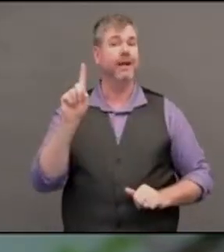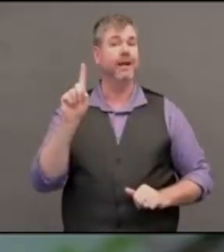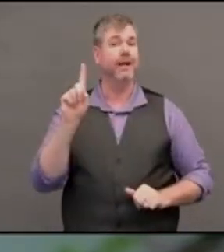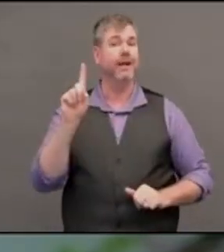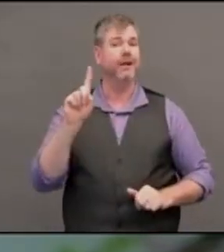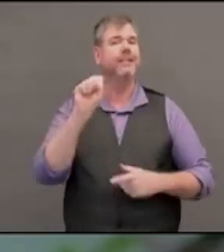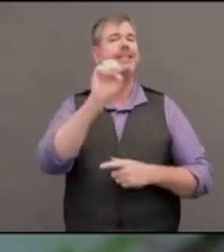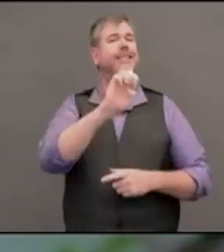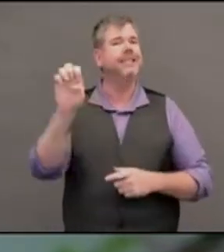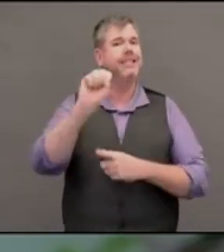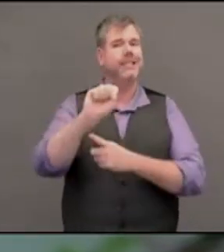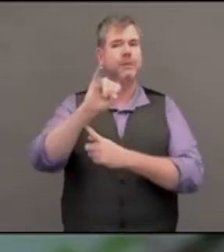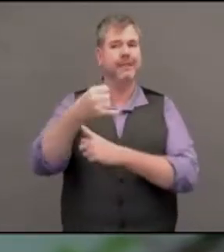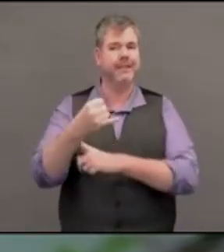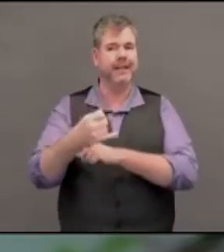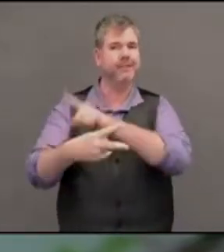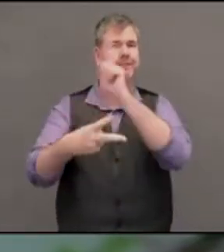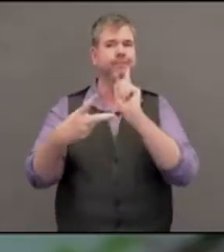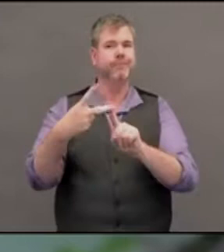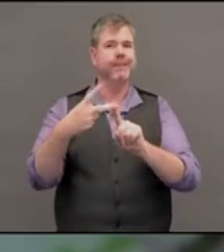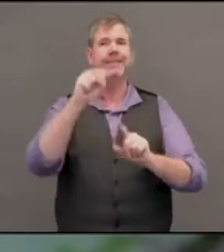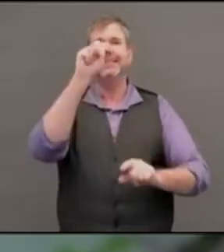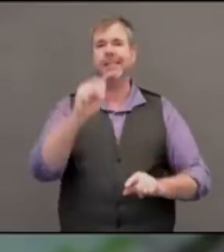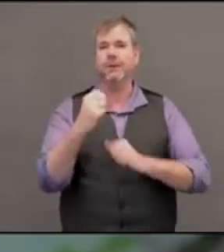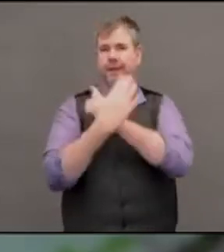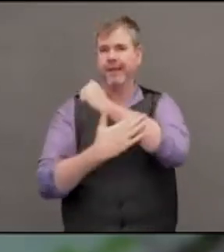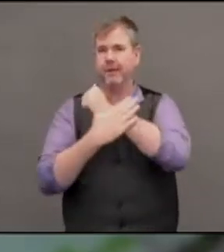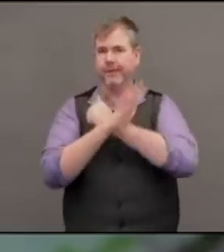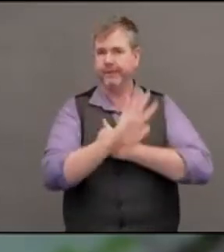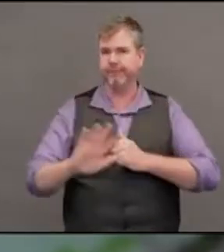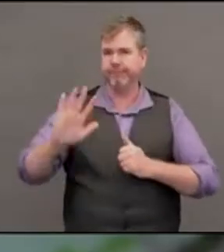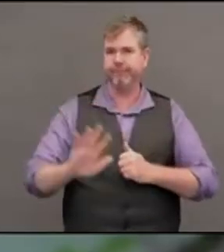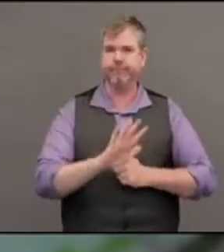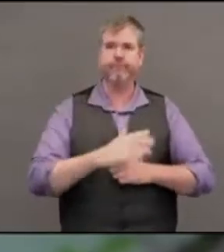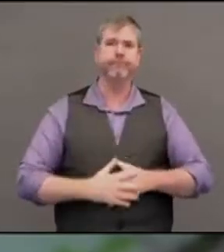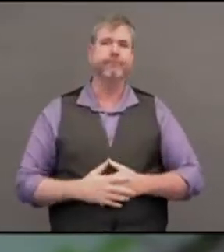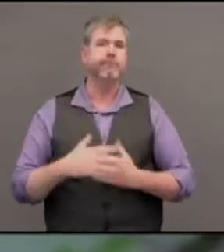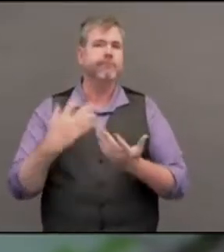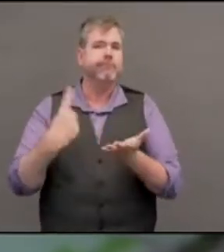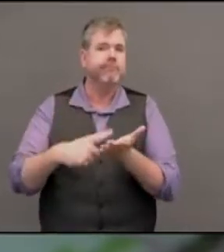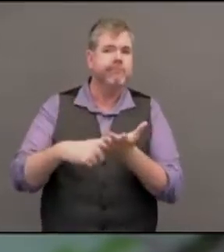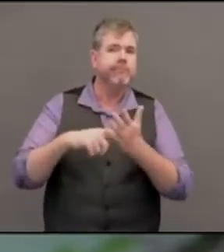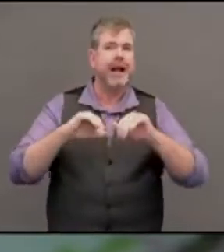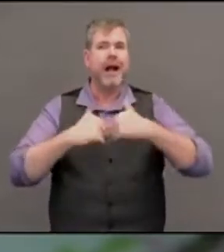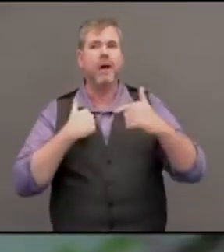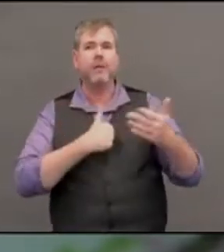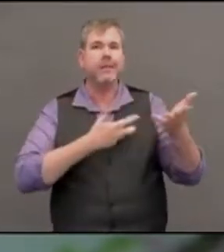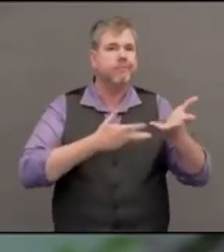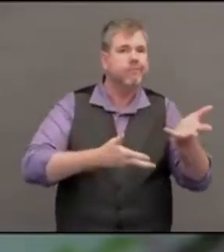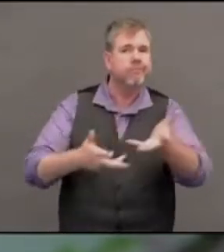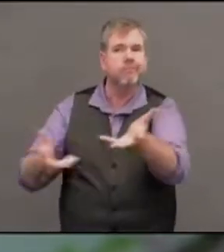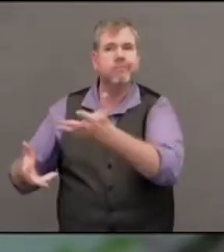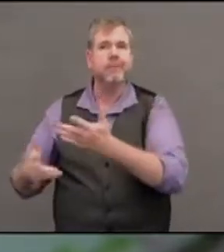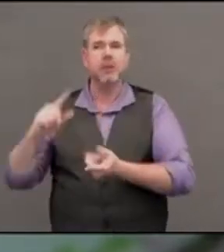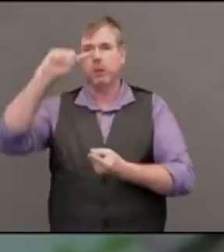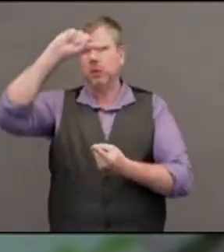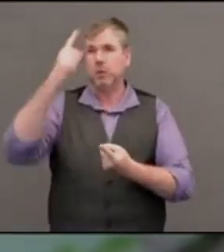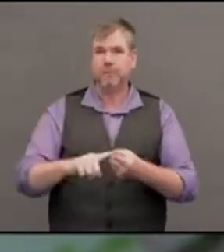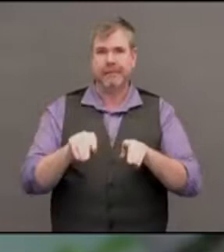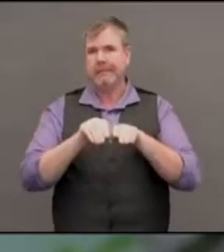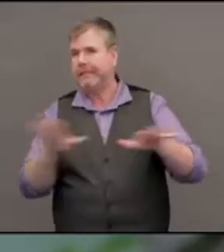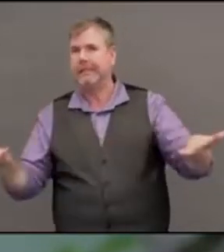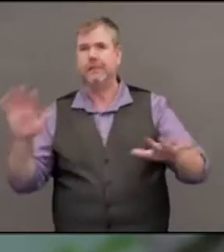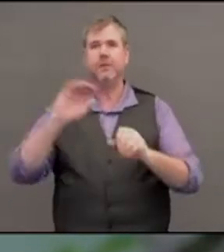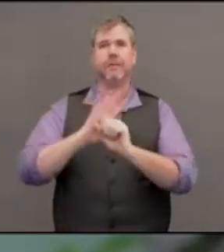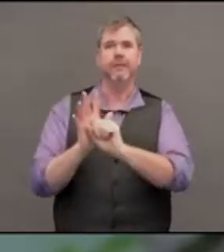COVID-19 and educate business owners and communities on slowing the spread of COVID-19. I'm joined this morning by Melina